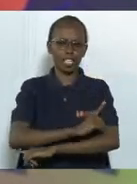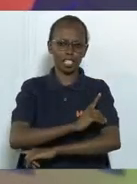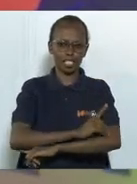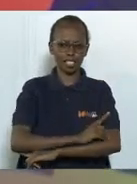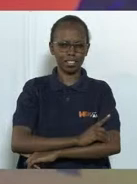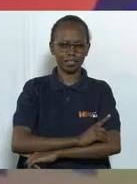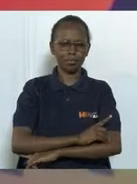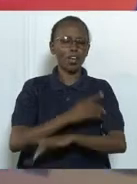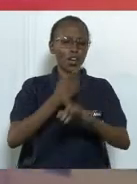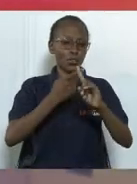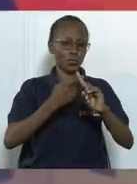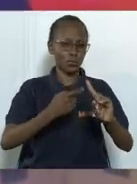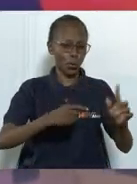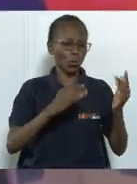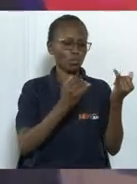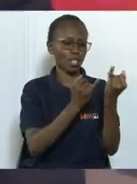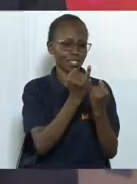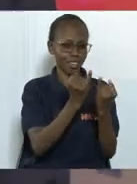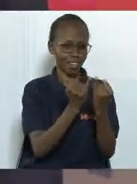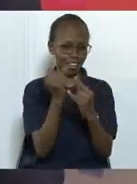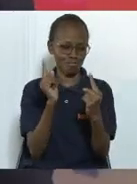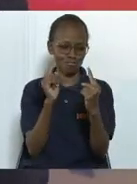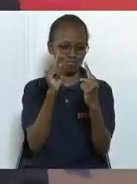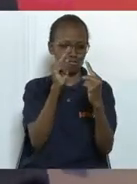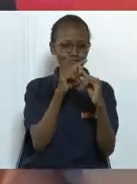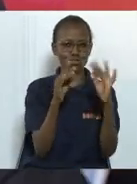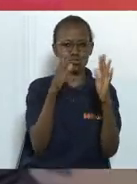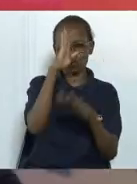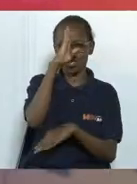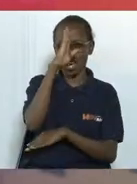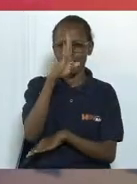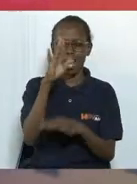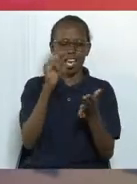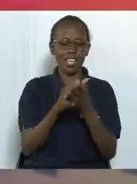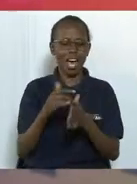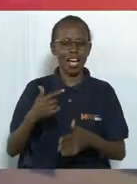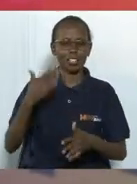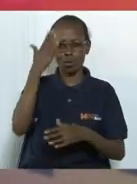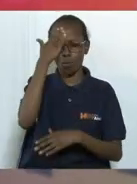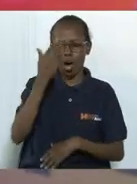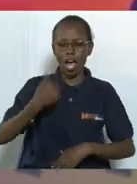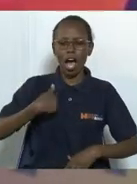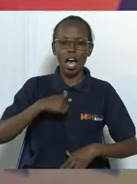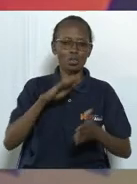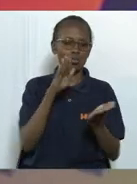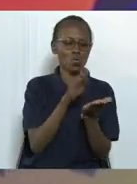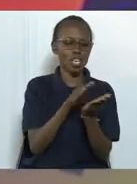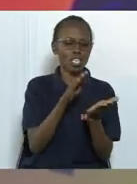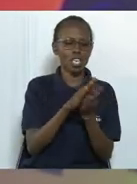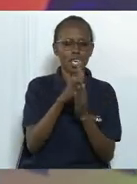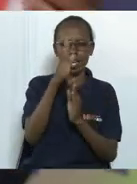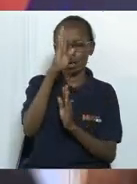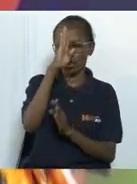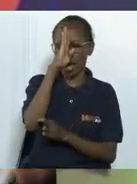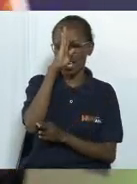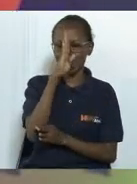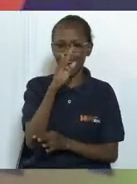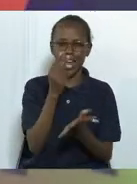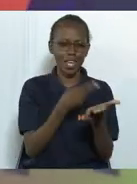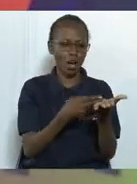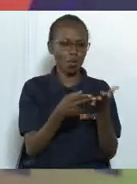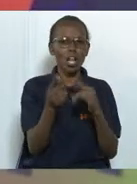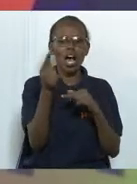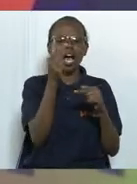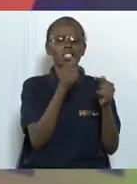there, from Saturday to Sunday. And that's why we keep Sunday holy. And until I came